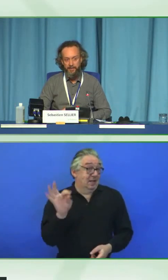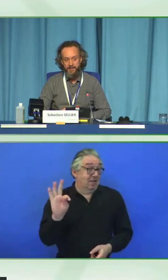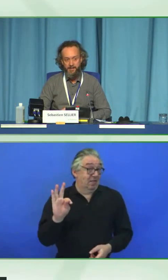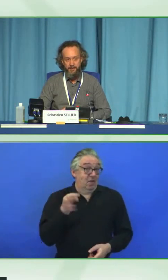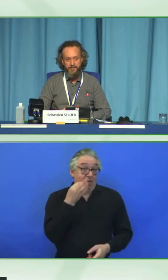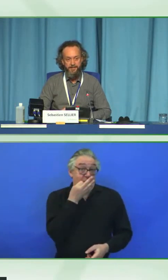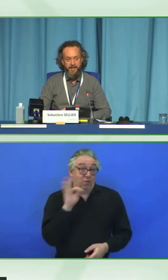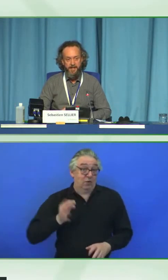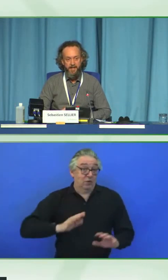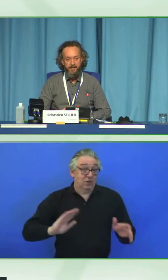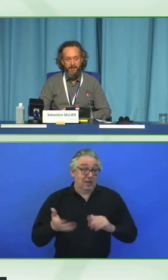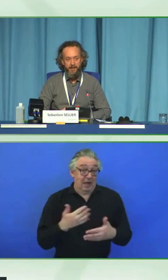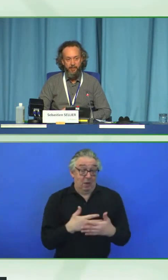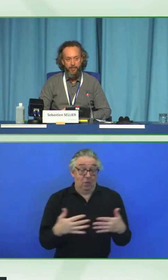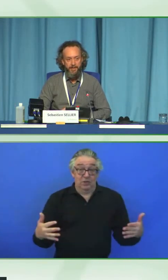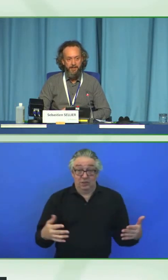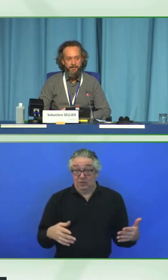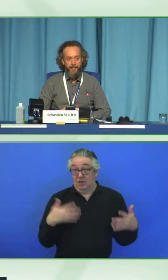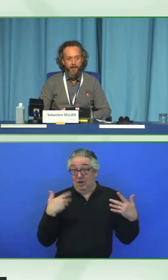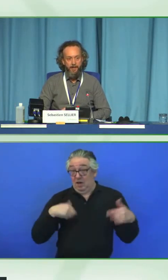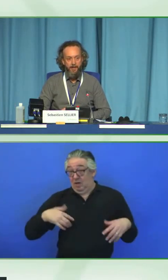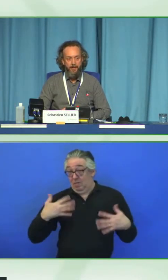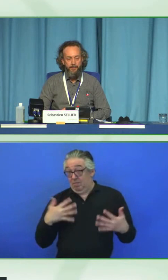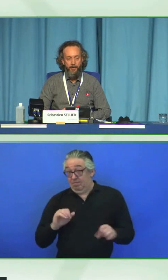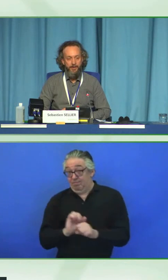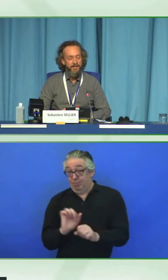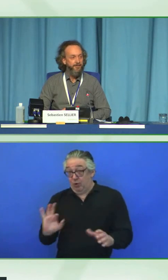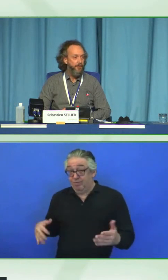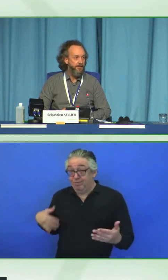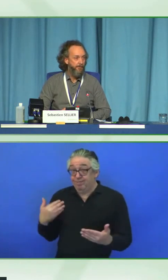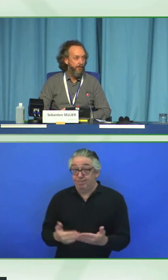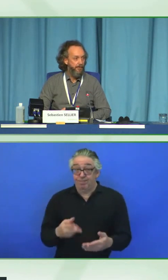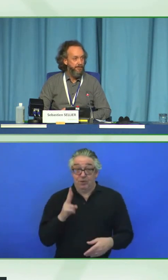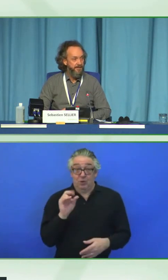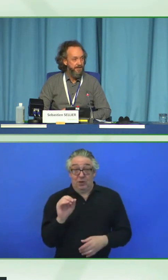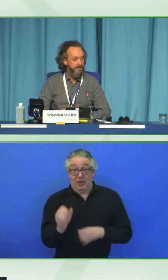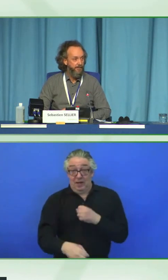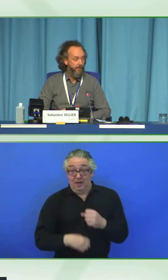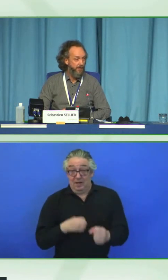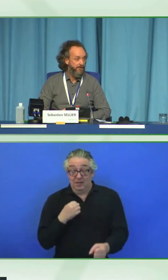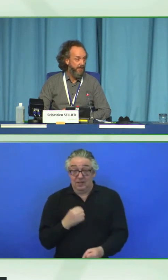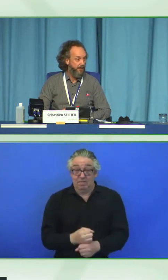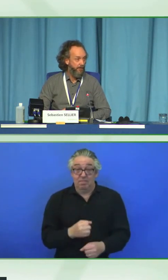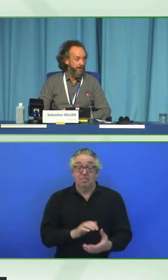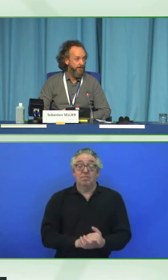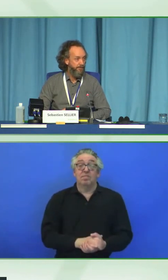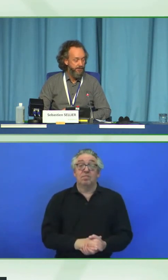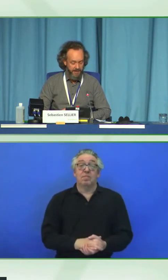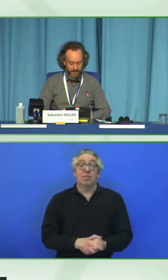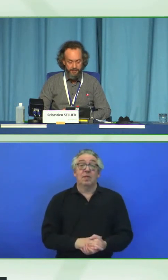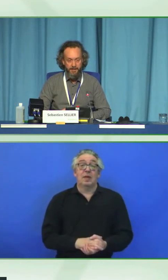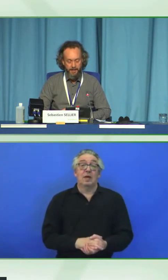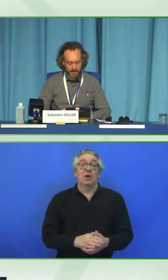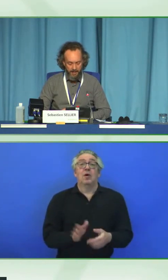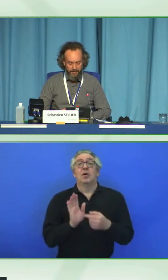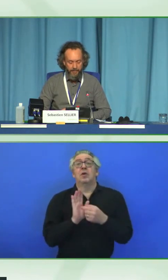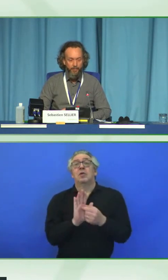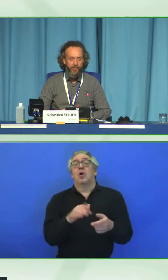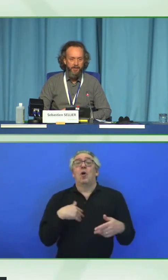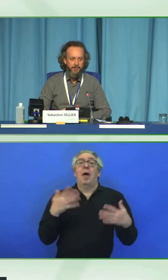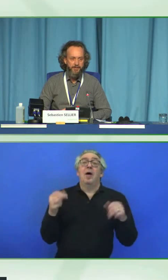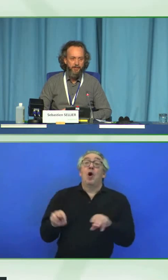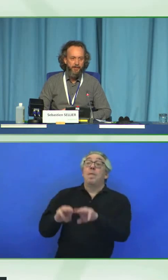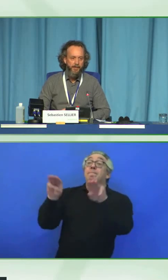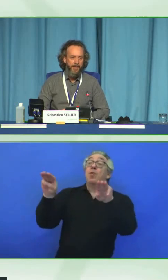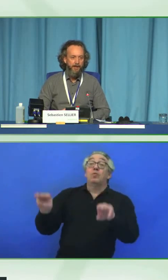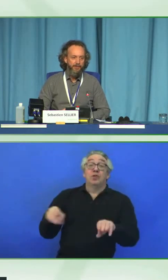for 20 years, and we organize, for example, visit in French Sign Language in museum.